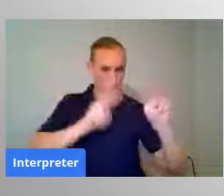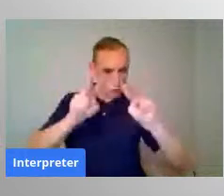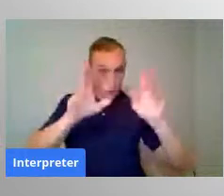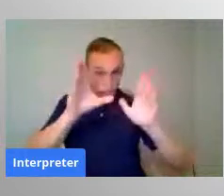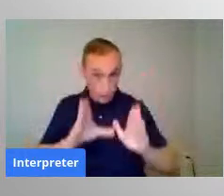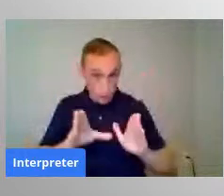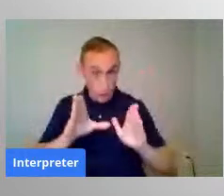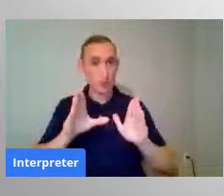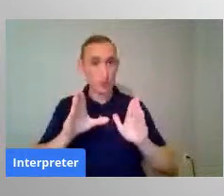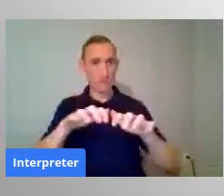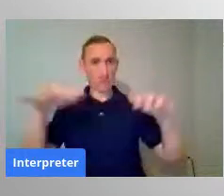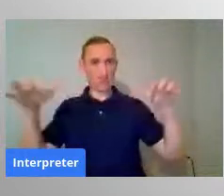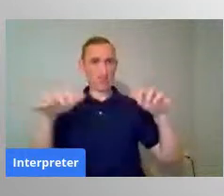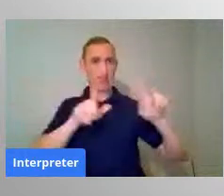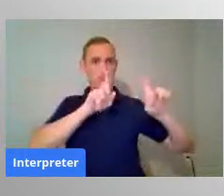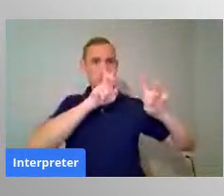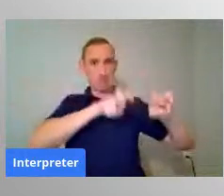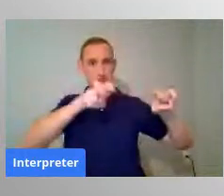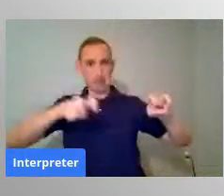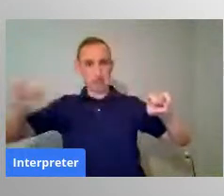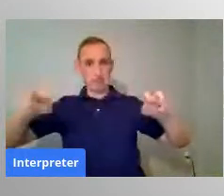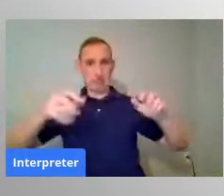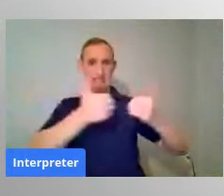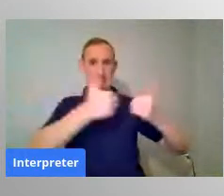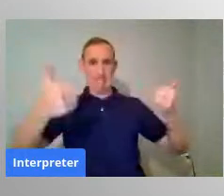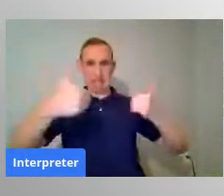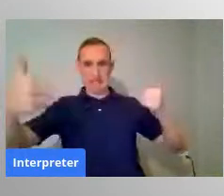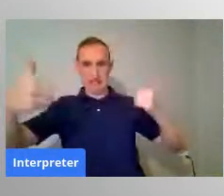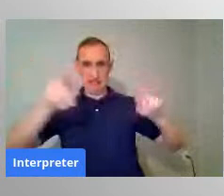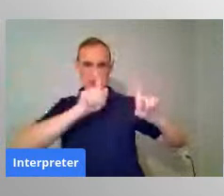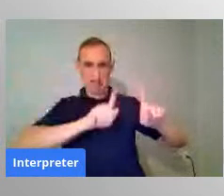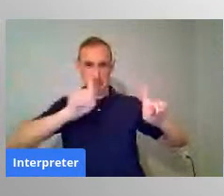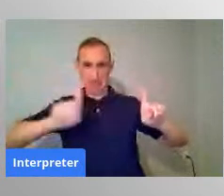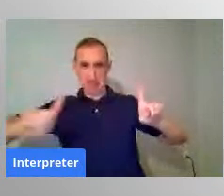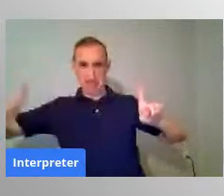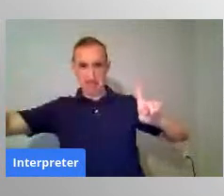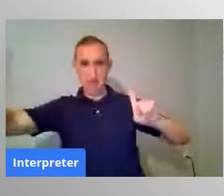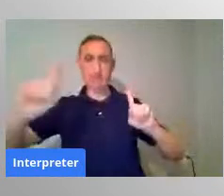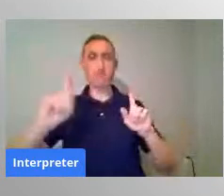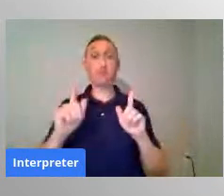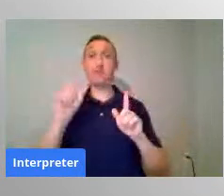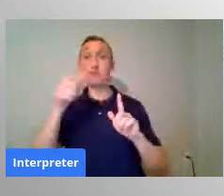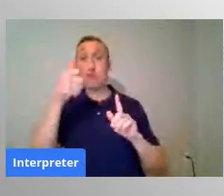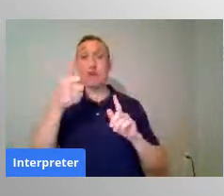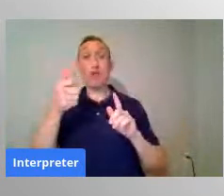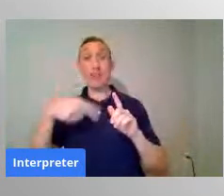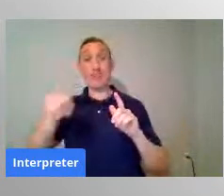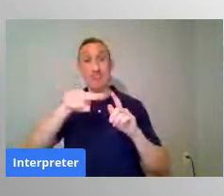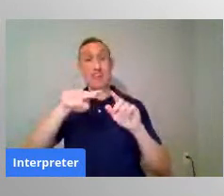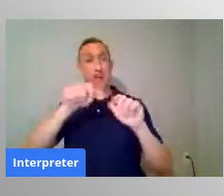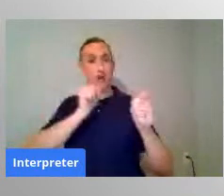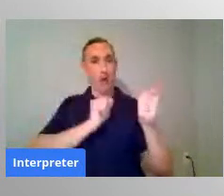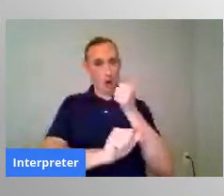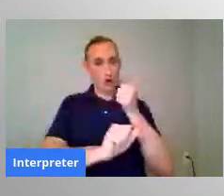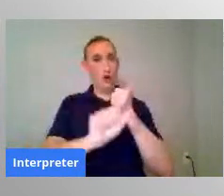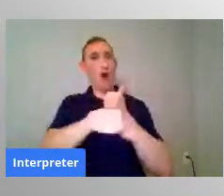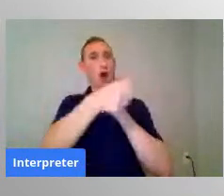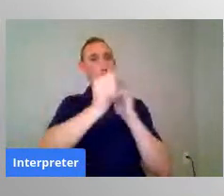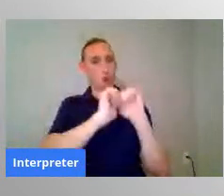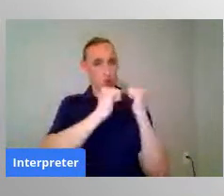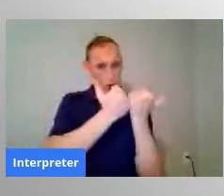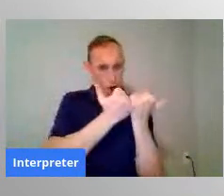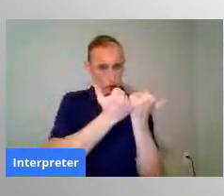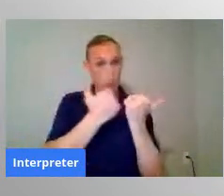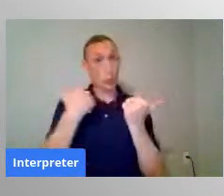right now to operate by Georgia High School Association protocol. And then we have our guidelines of requirements